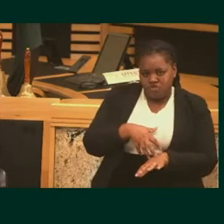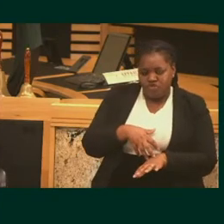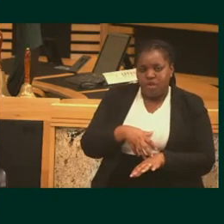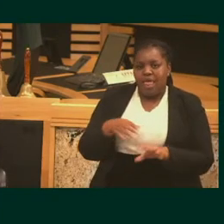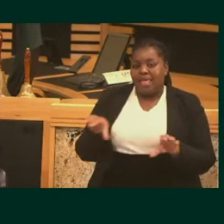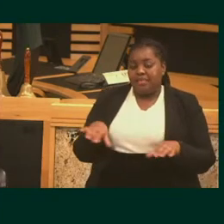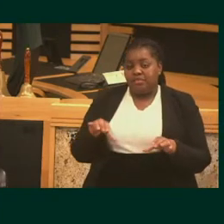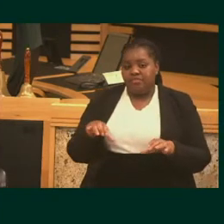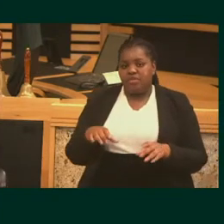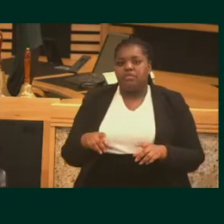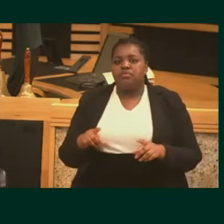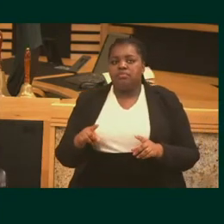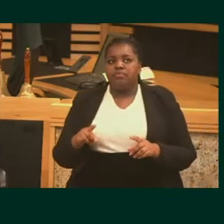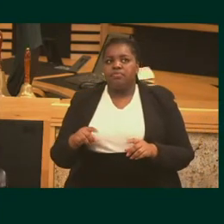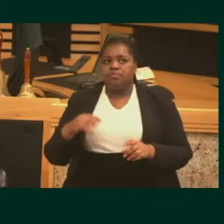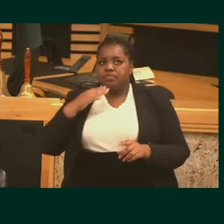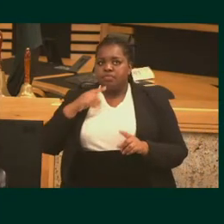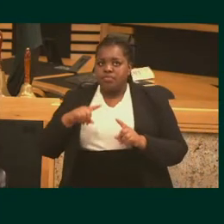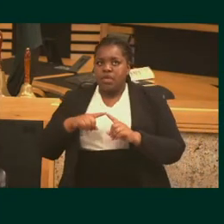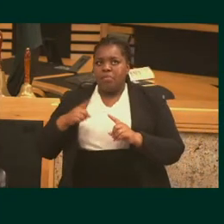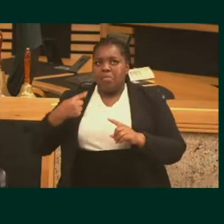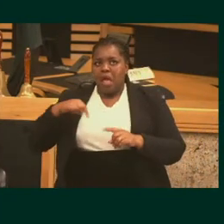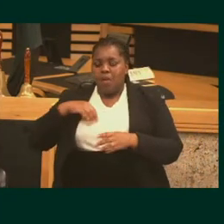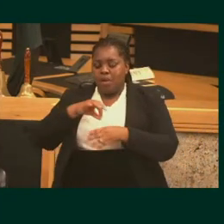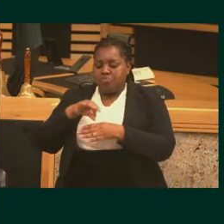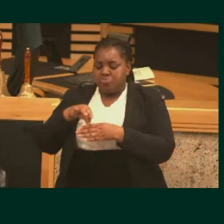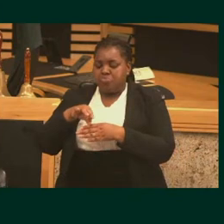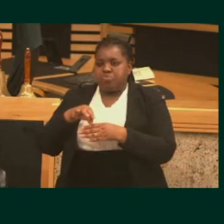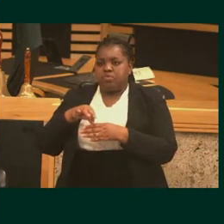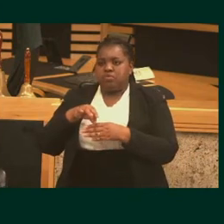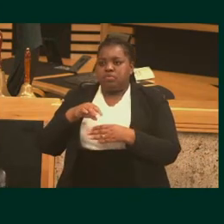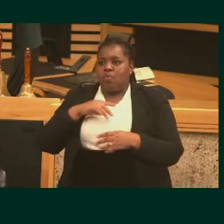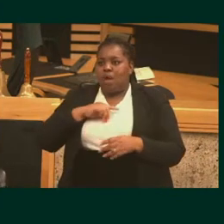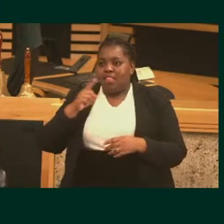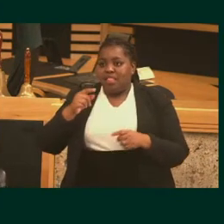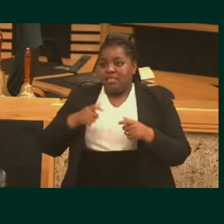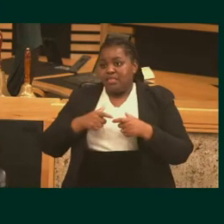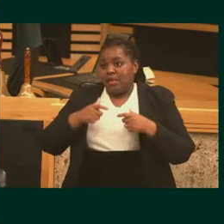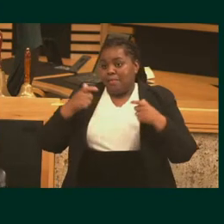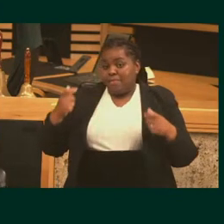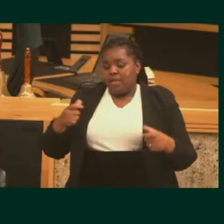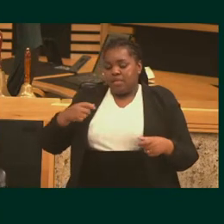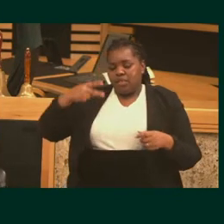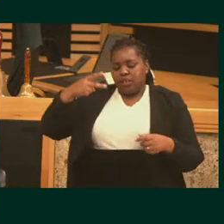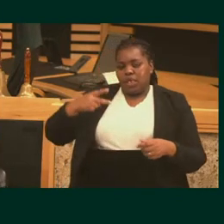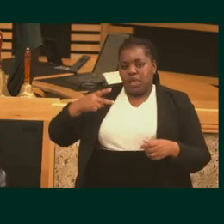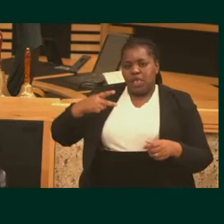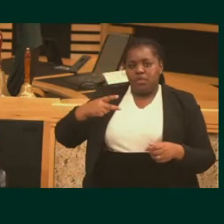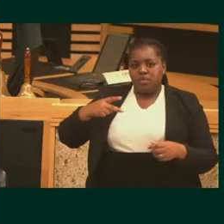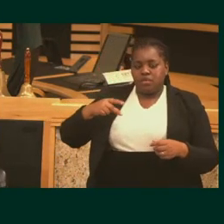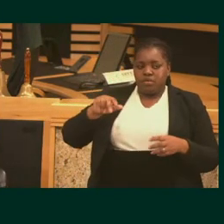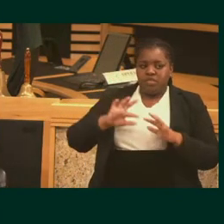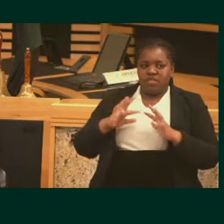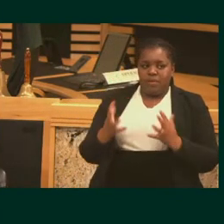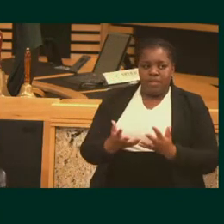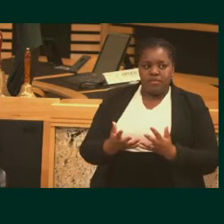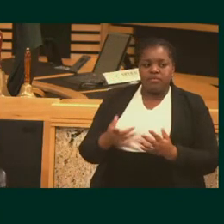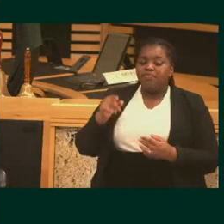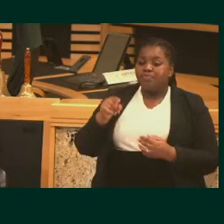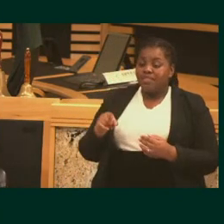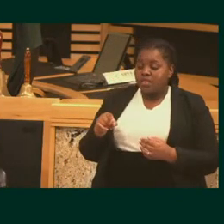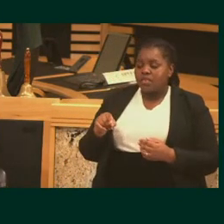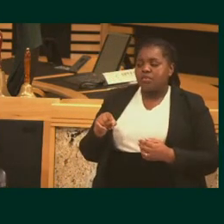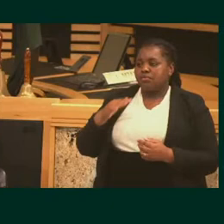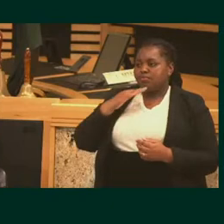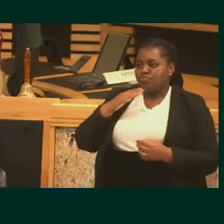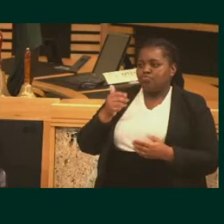particularly our citus industry which is the second largest exporter of citus in the world this industry